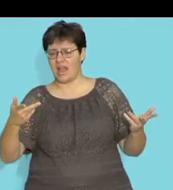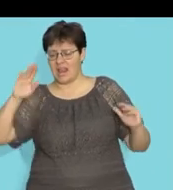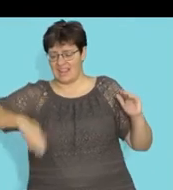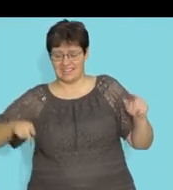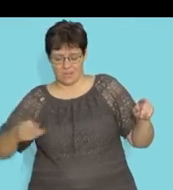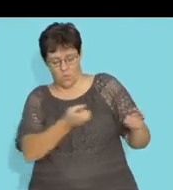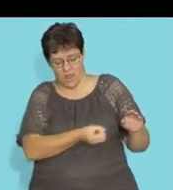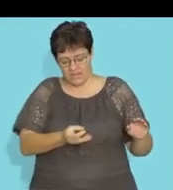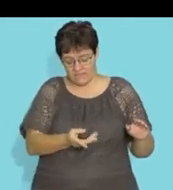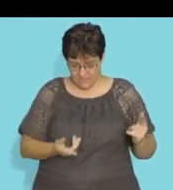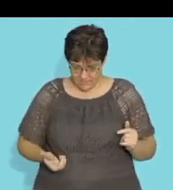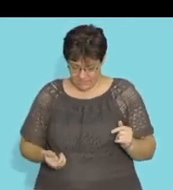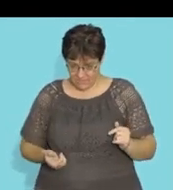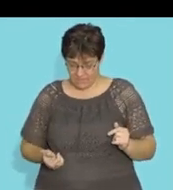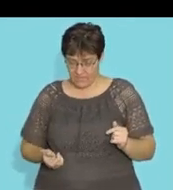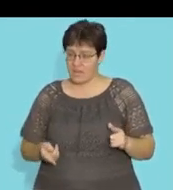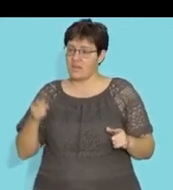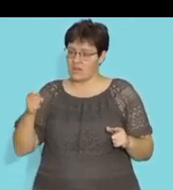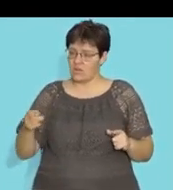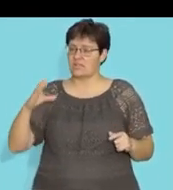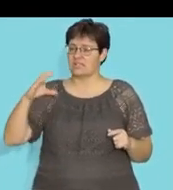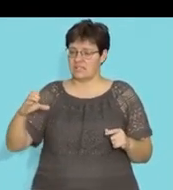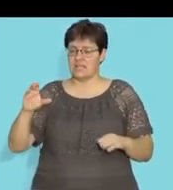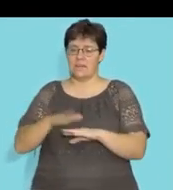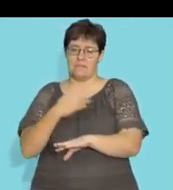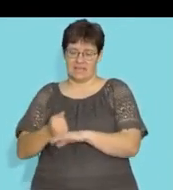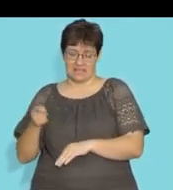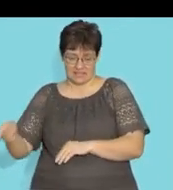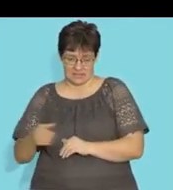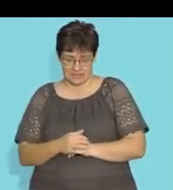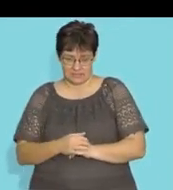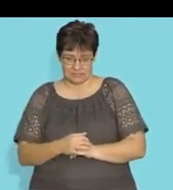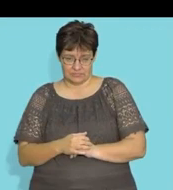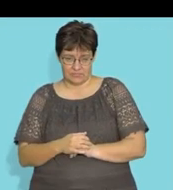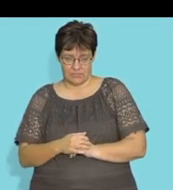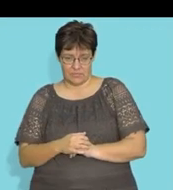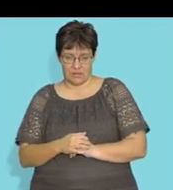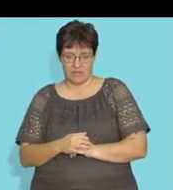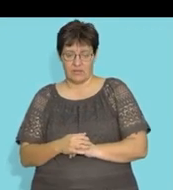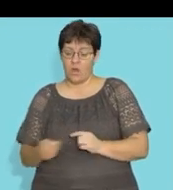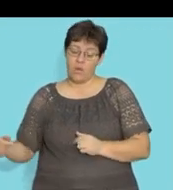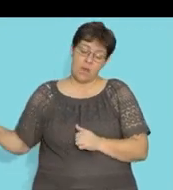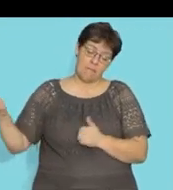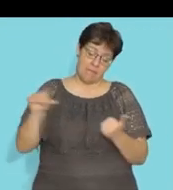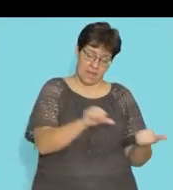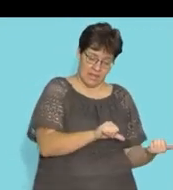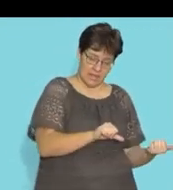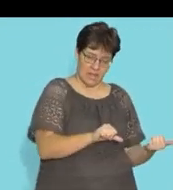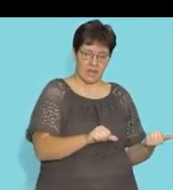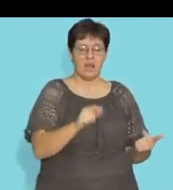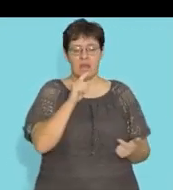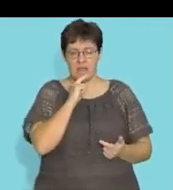the conjugate base of the acid. If you now look at your